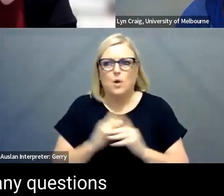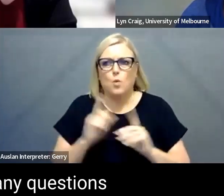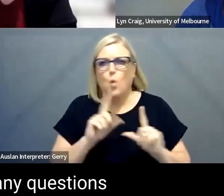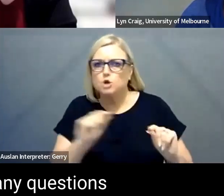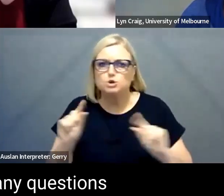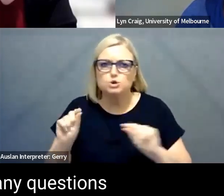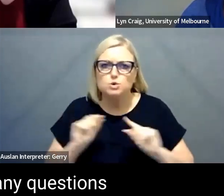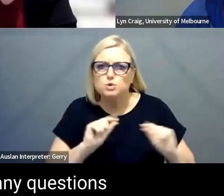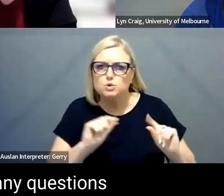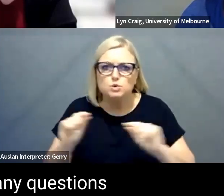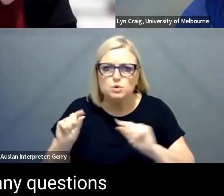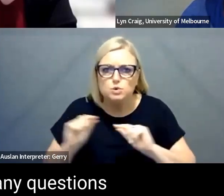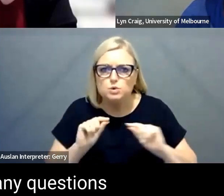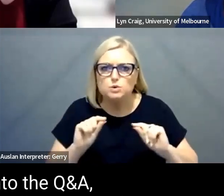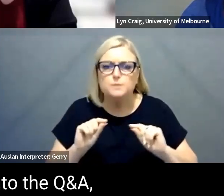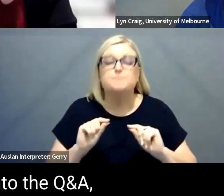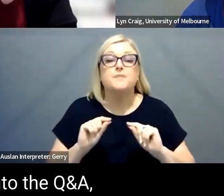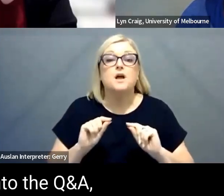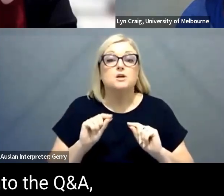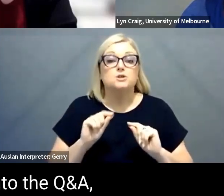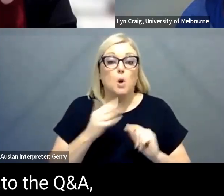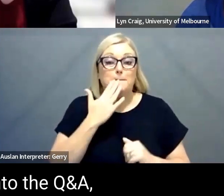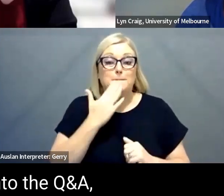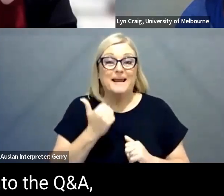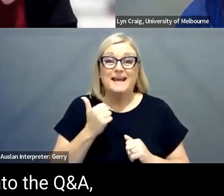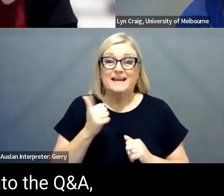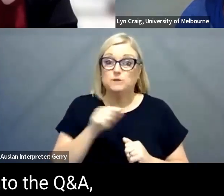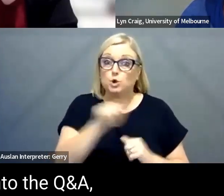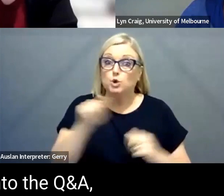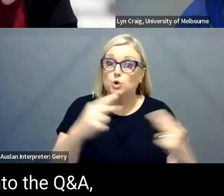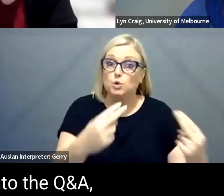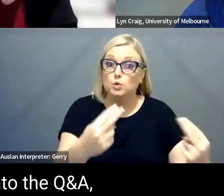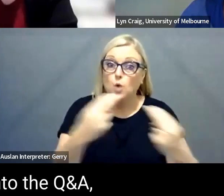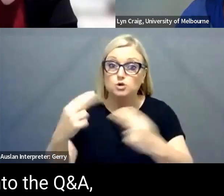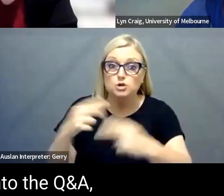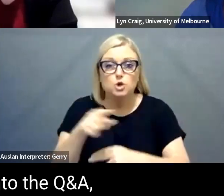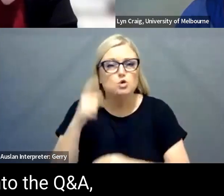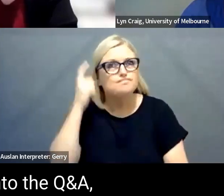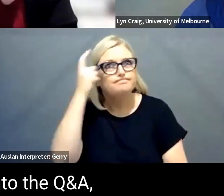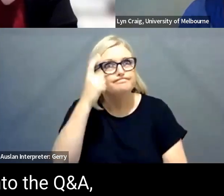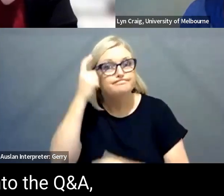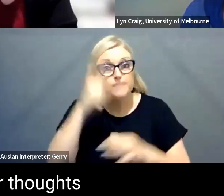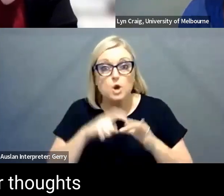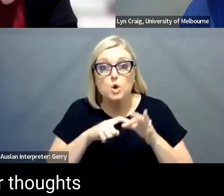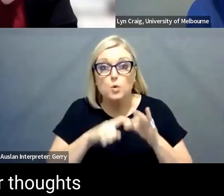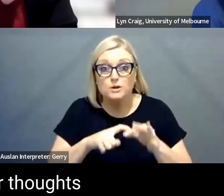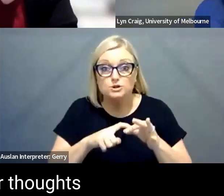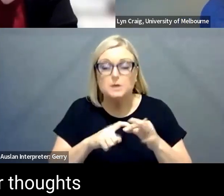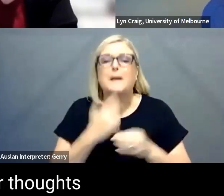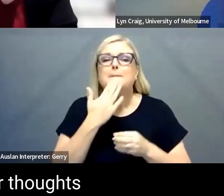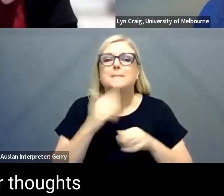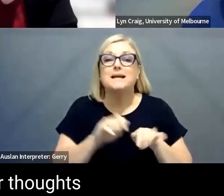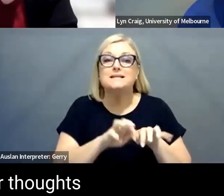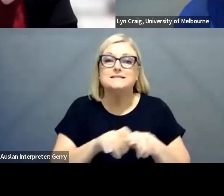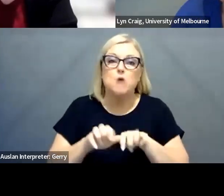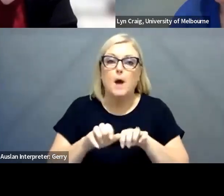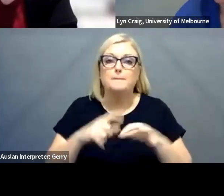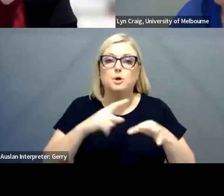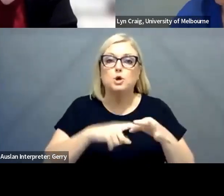any questions for the panel, pop them into the Q&A, because we're really interested to get your thoughts and